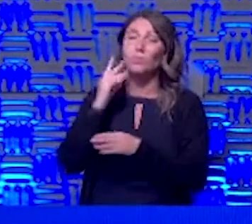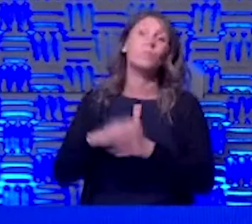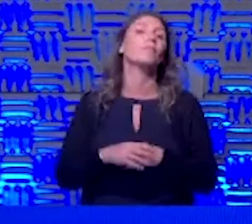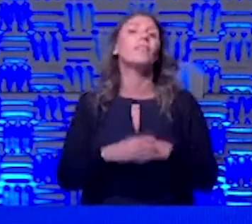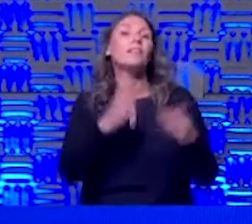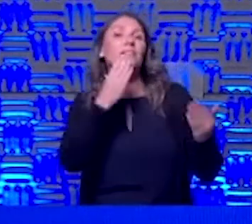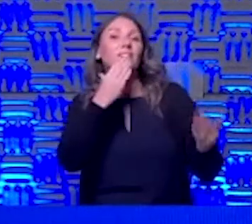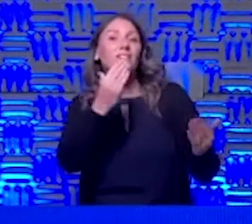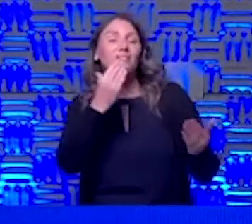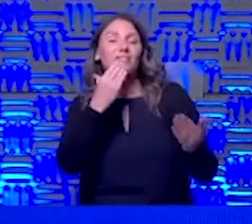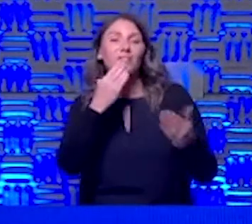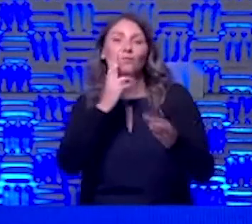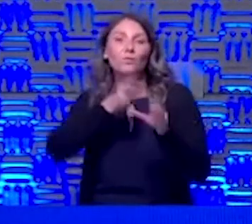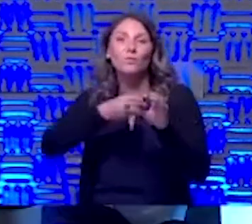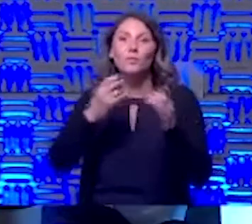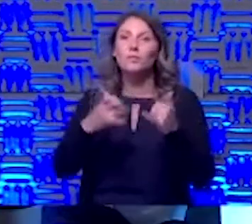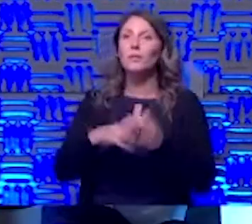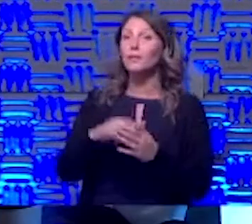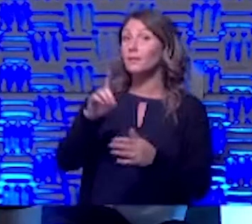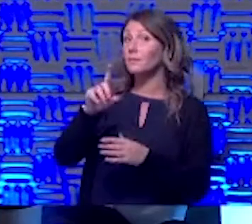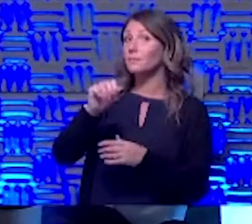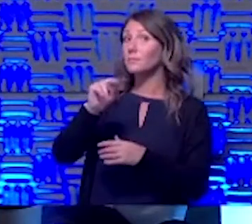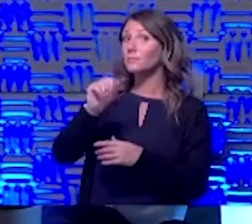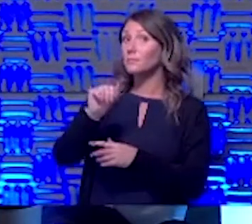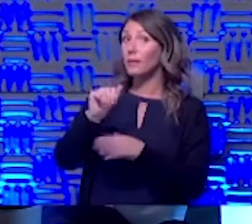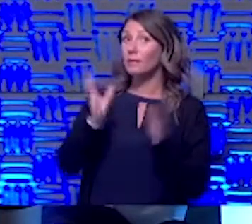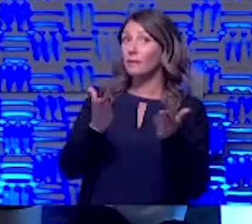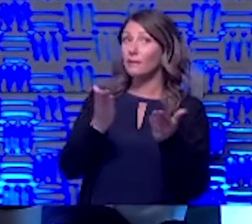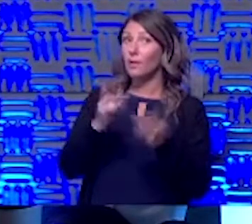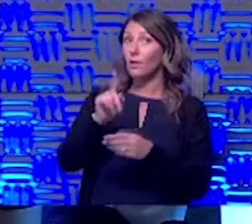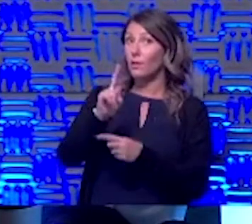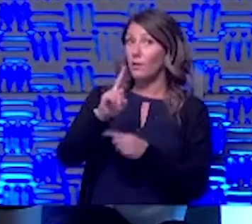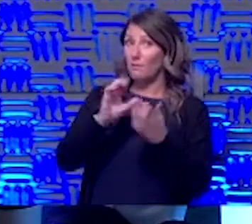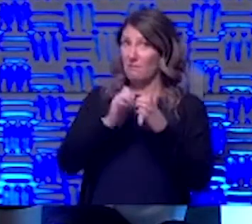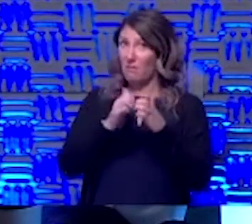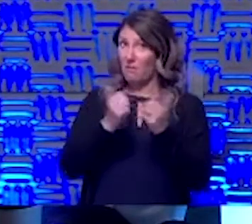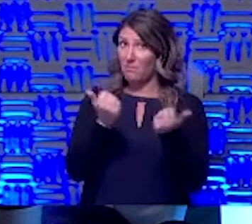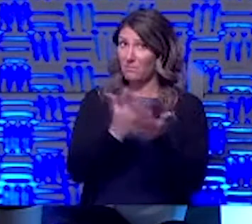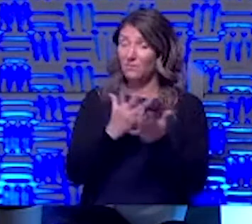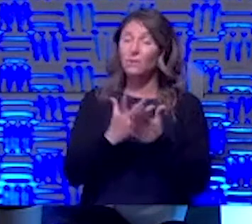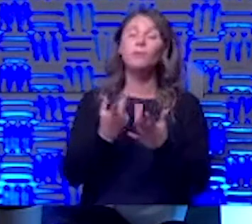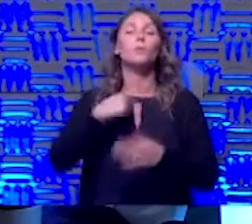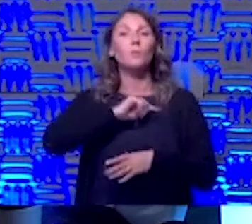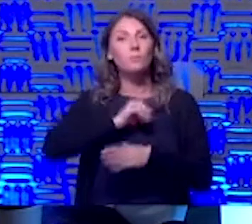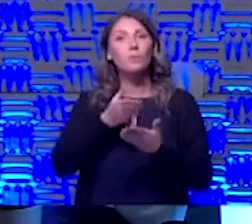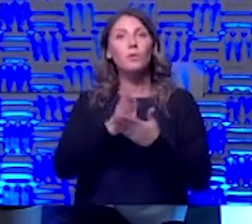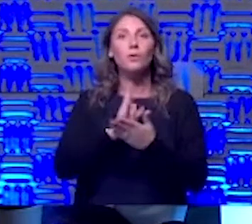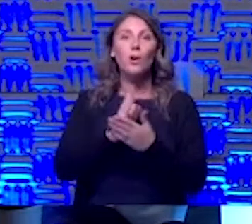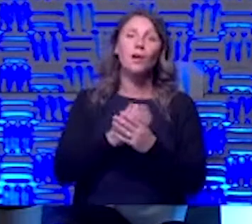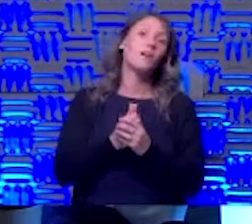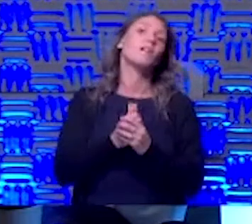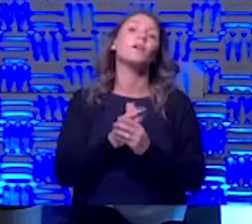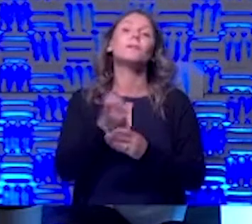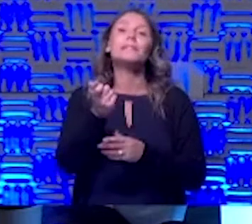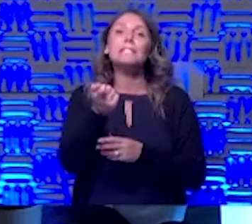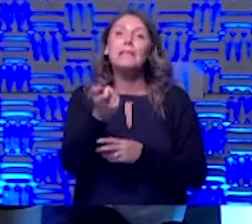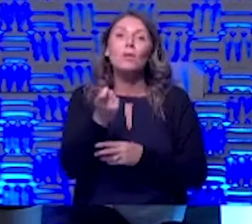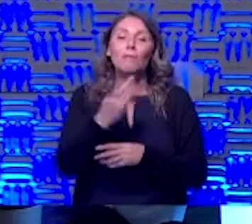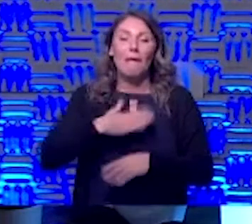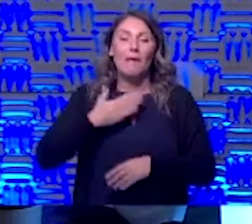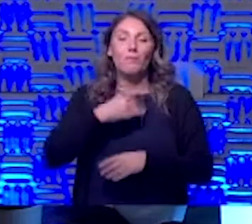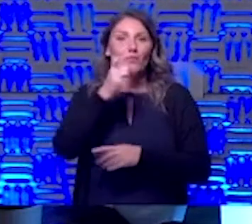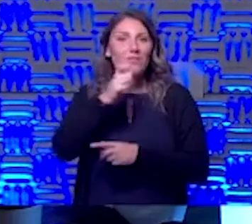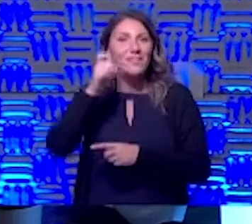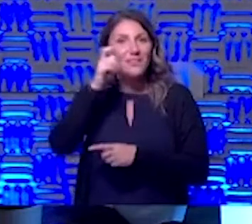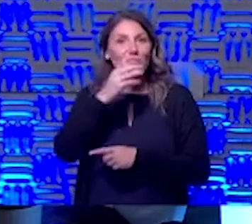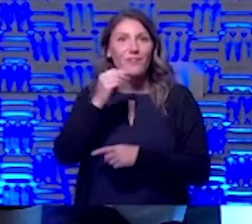thanks for taking time to join us today. Dana, how are things here at KU? Yeah, we've been okay. We've been okay. I was a little bit happier yesterday and the